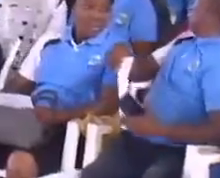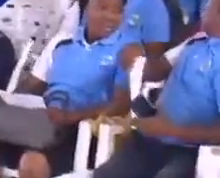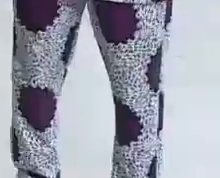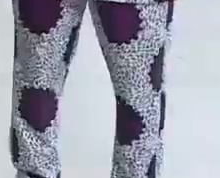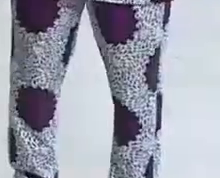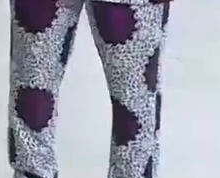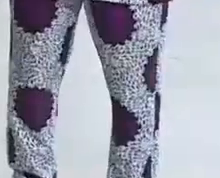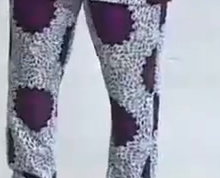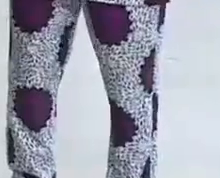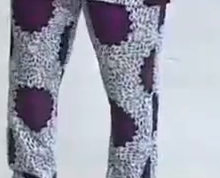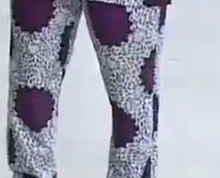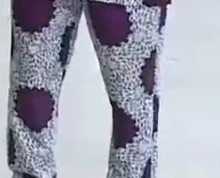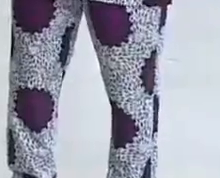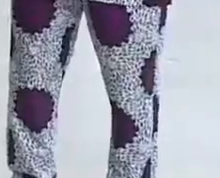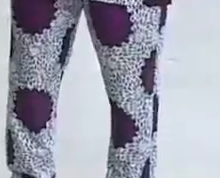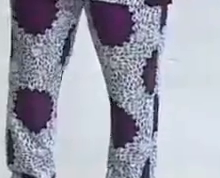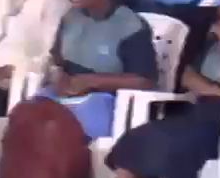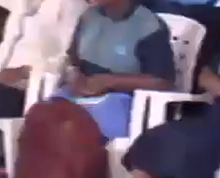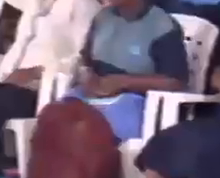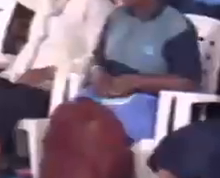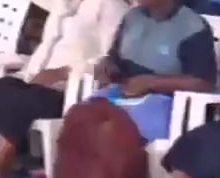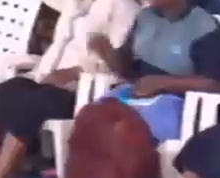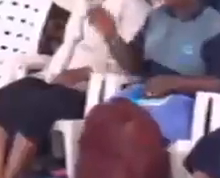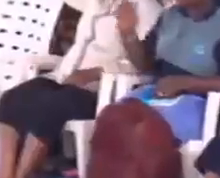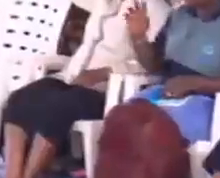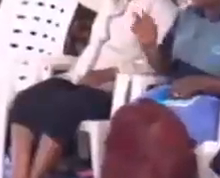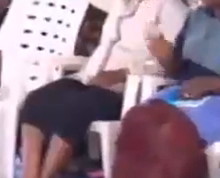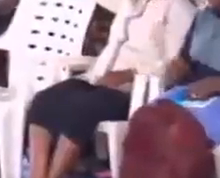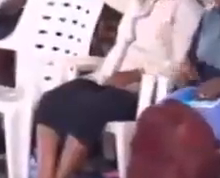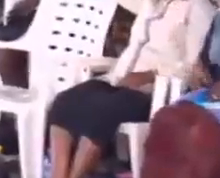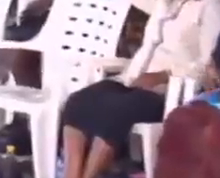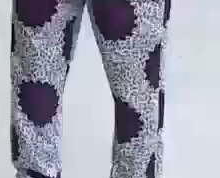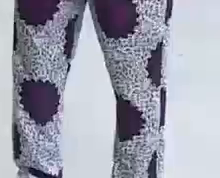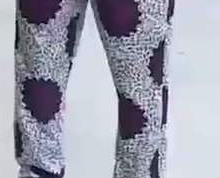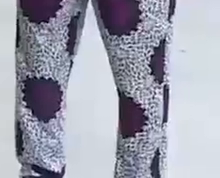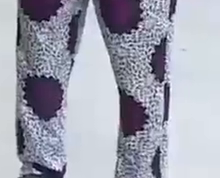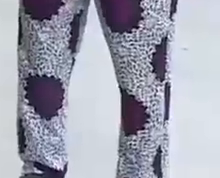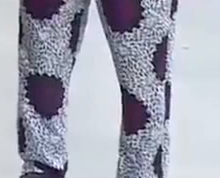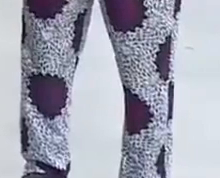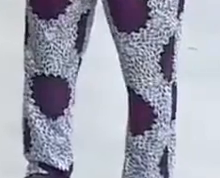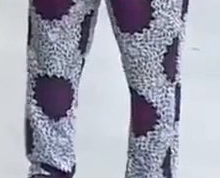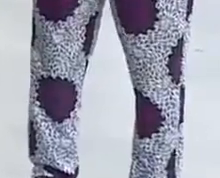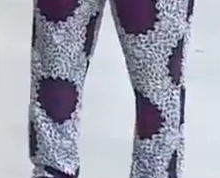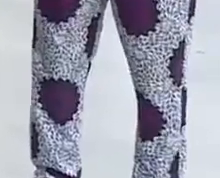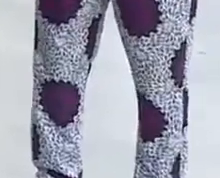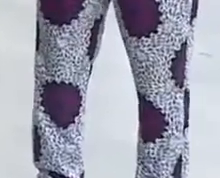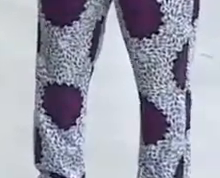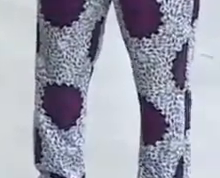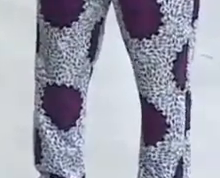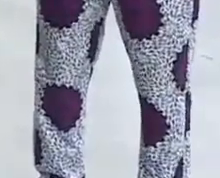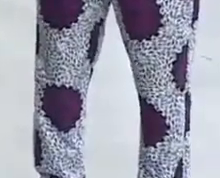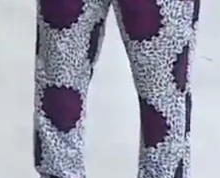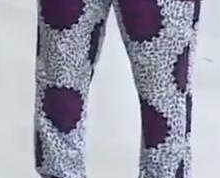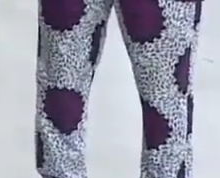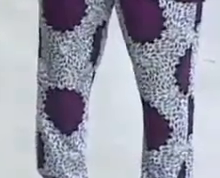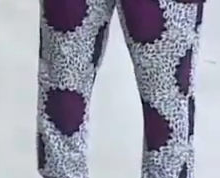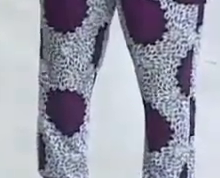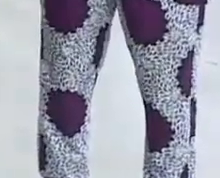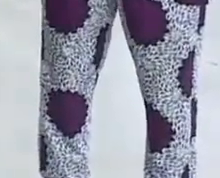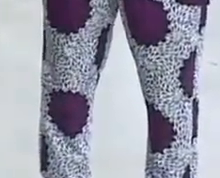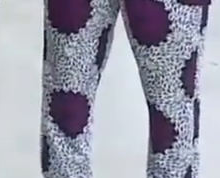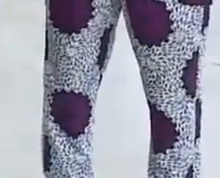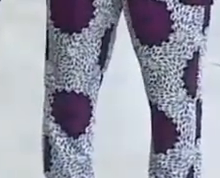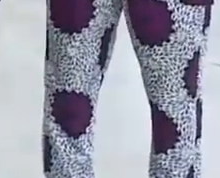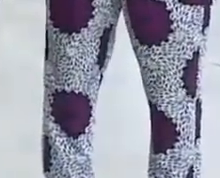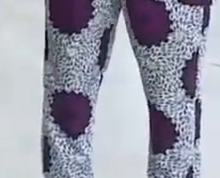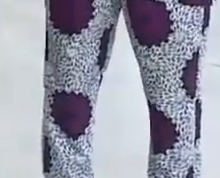Light! Shout hallelujah! My name is Pastor Mrs. Kate Ojo. I, by the grace